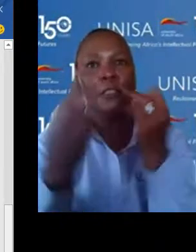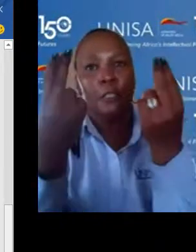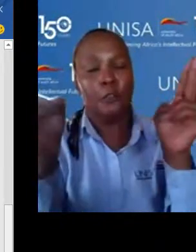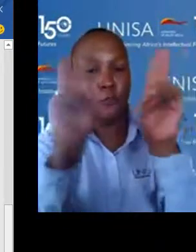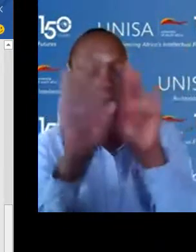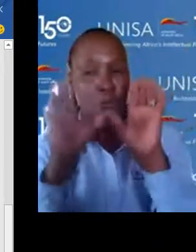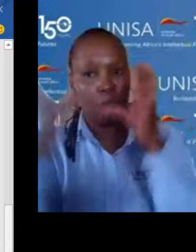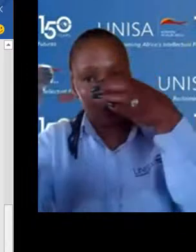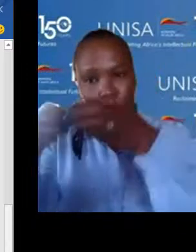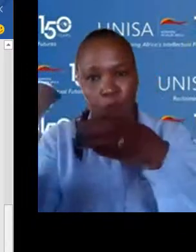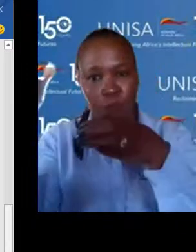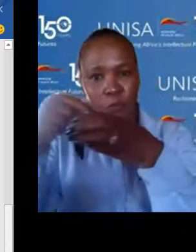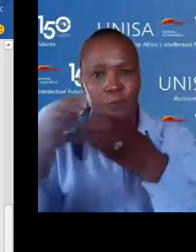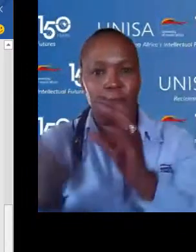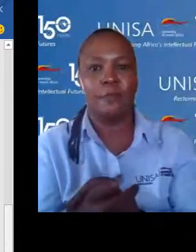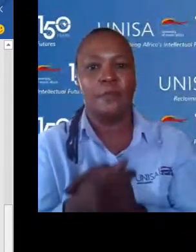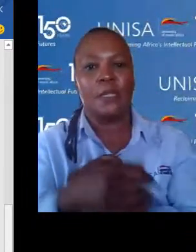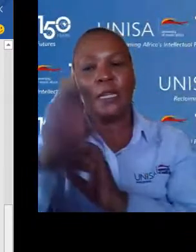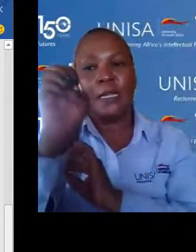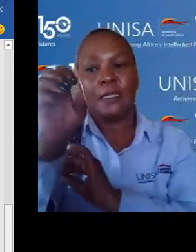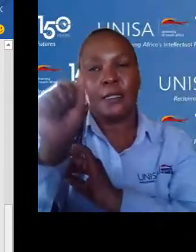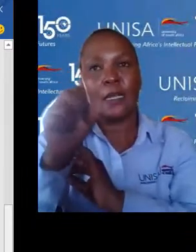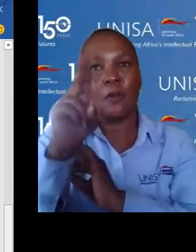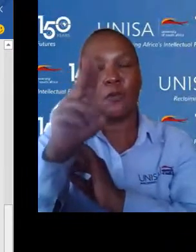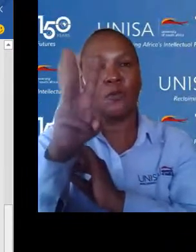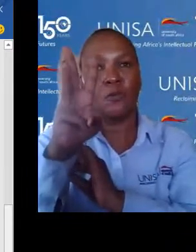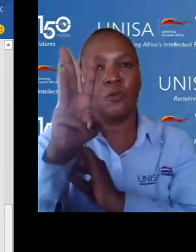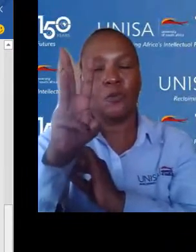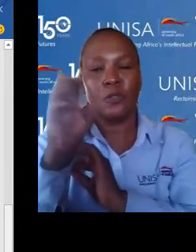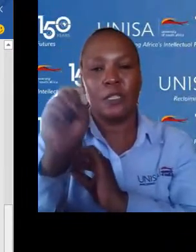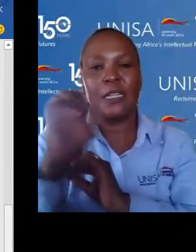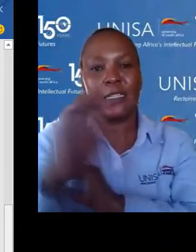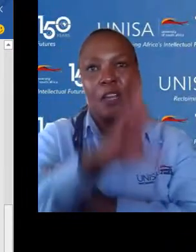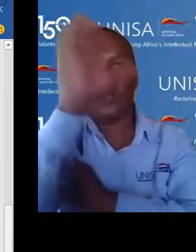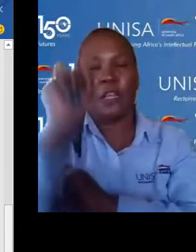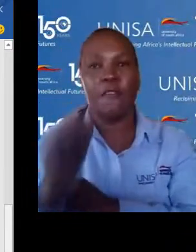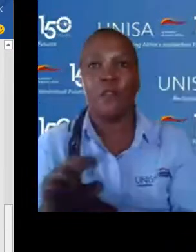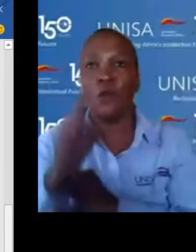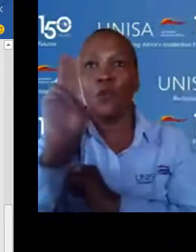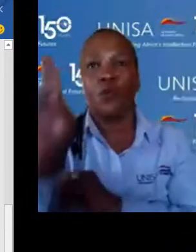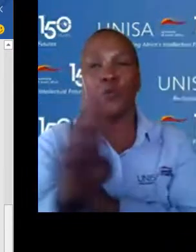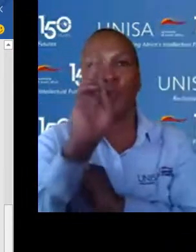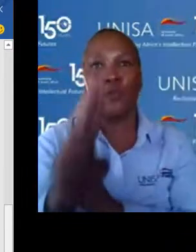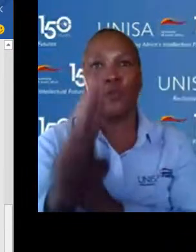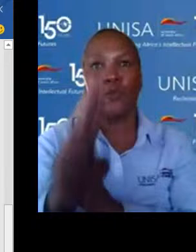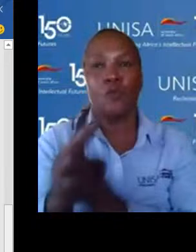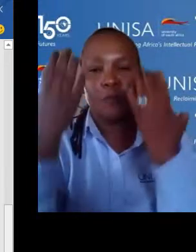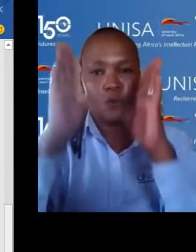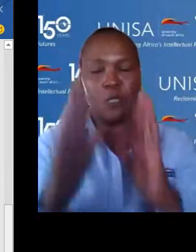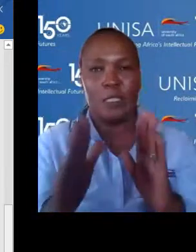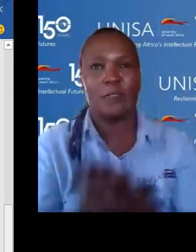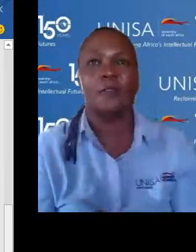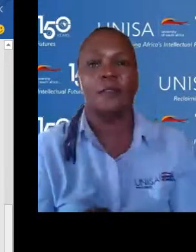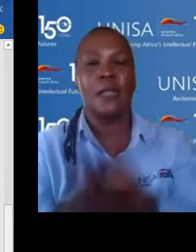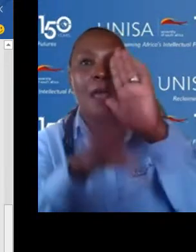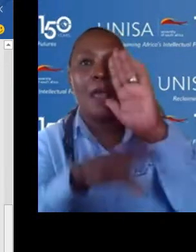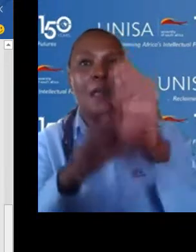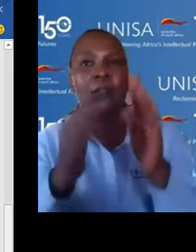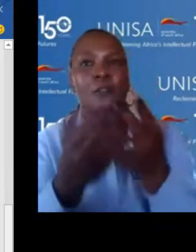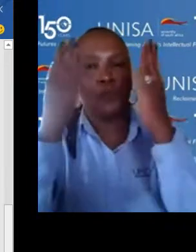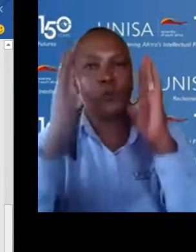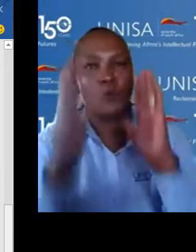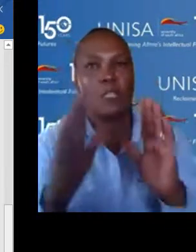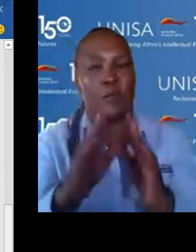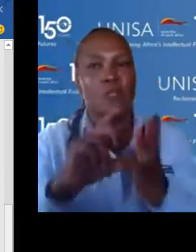SAUS. SAUS is a South African Union of Students under Students with